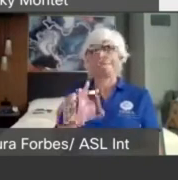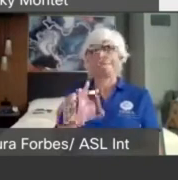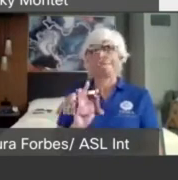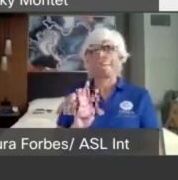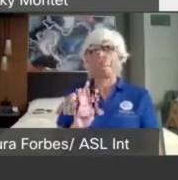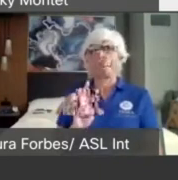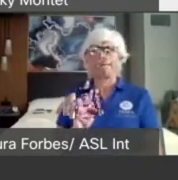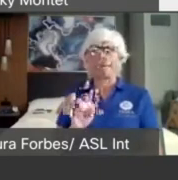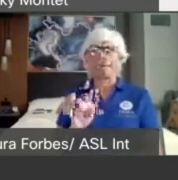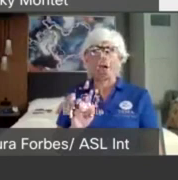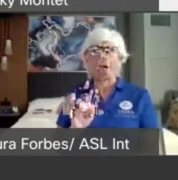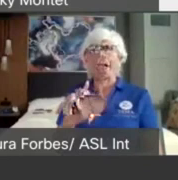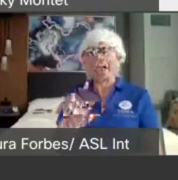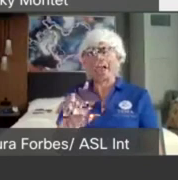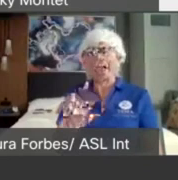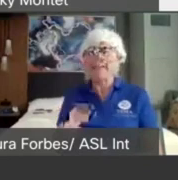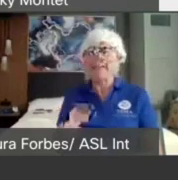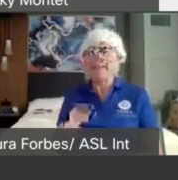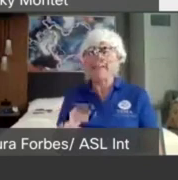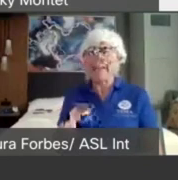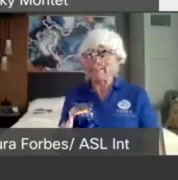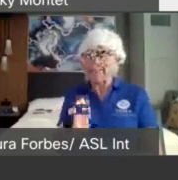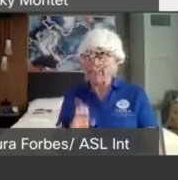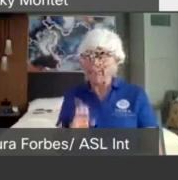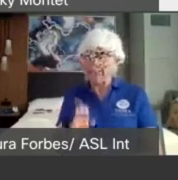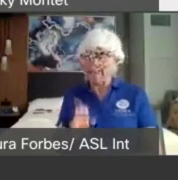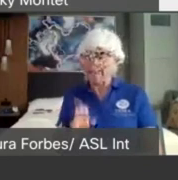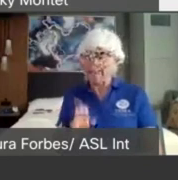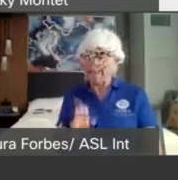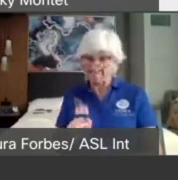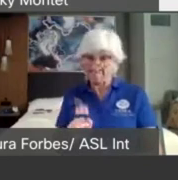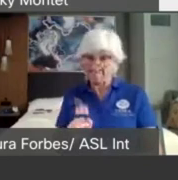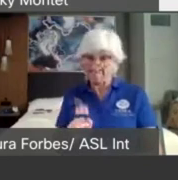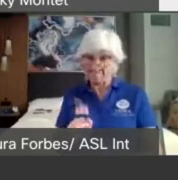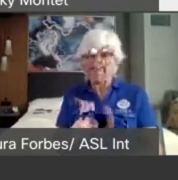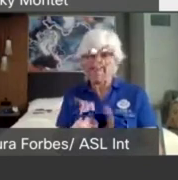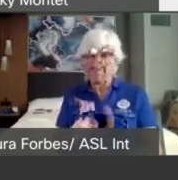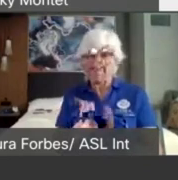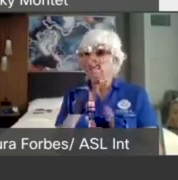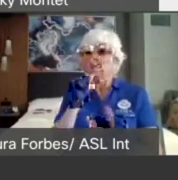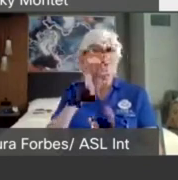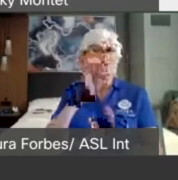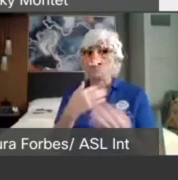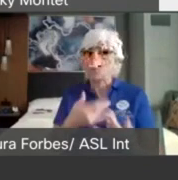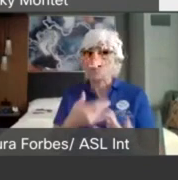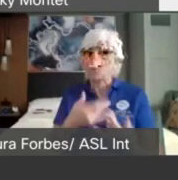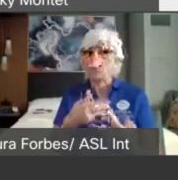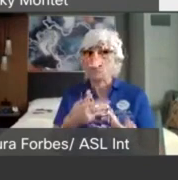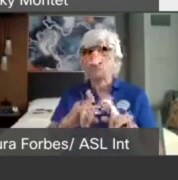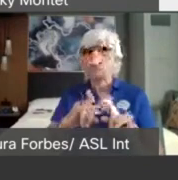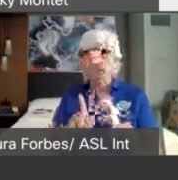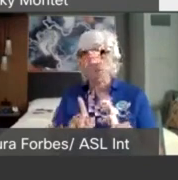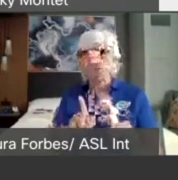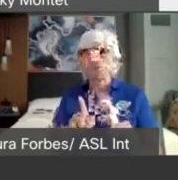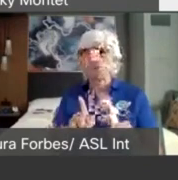those little details, because as expression goes, devil's in the details. Correct, you don't need to wait, but dollars and cents are